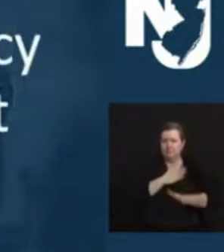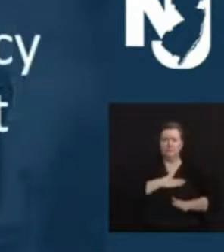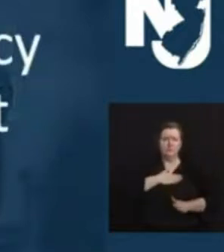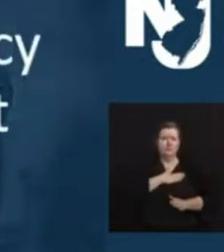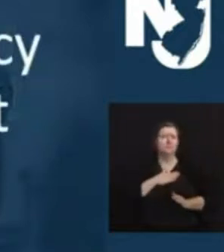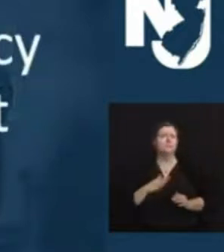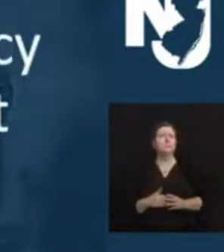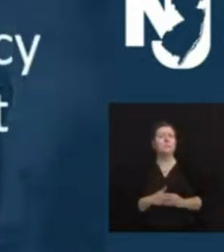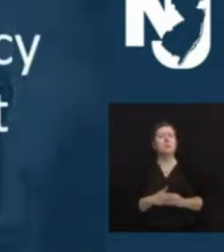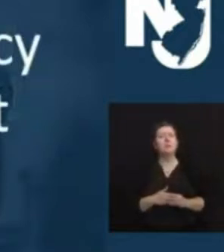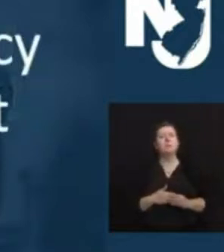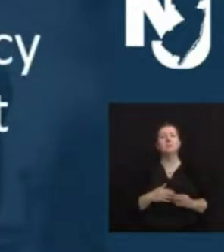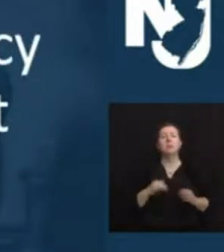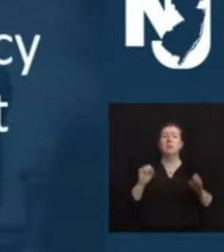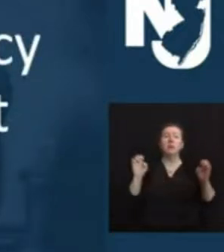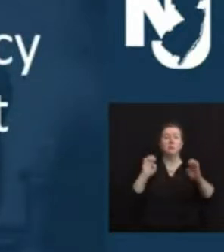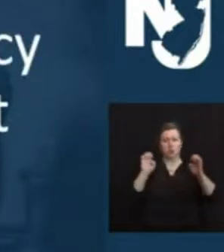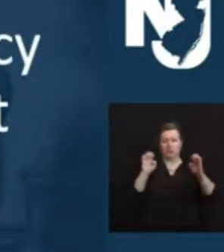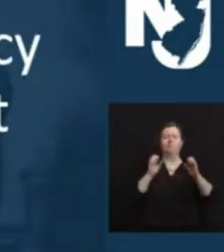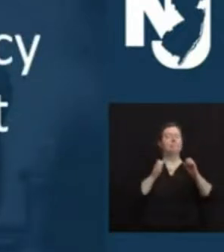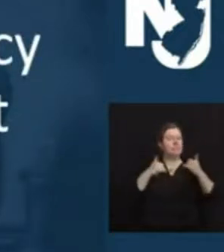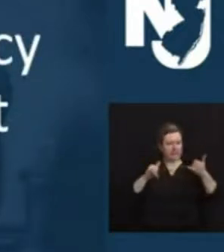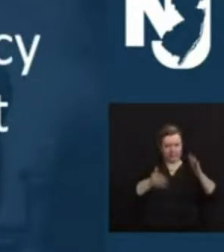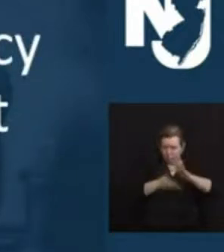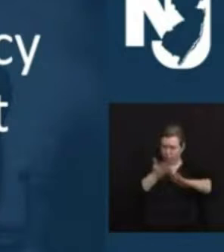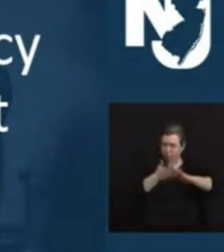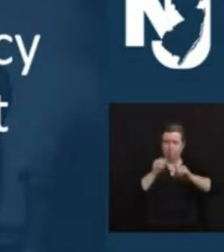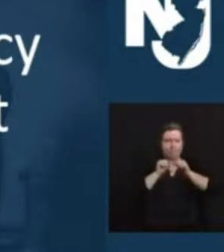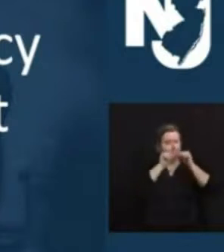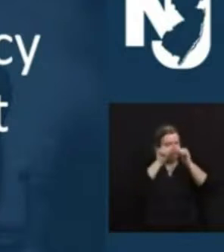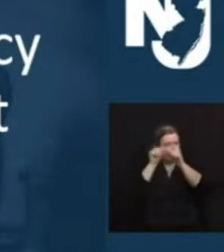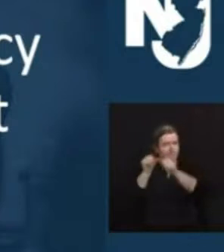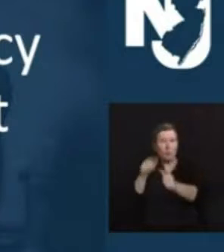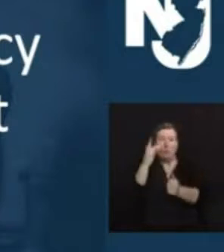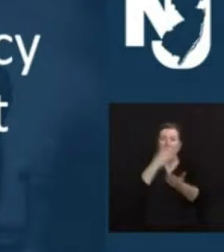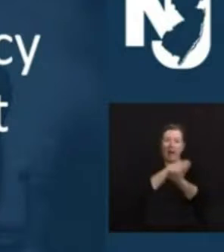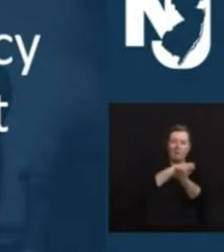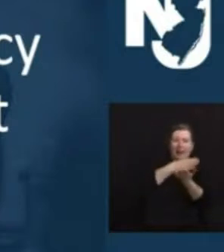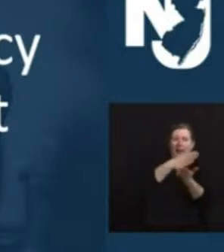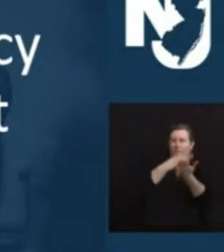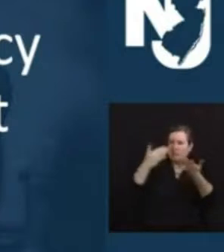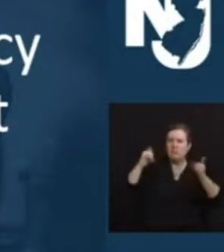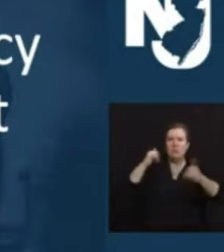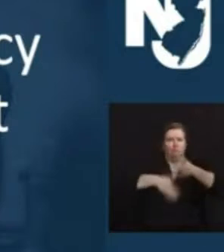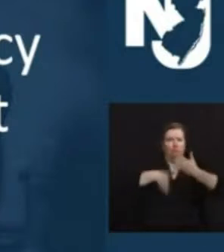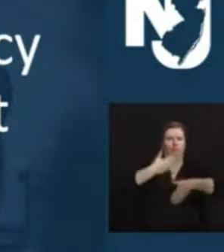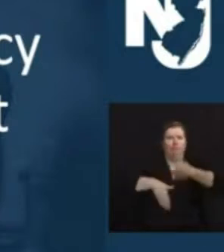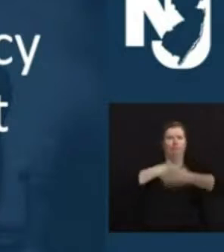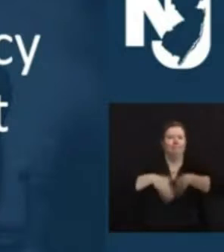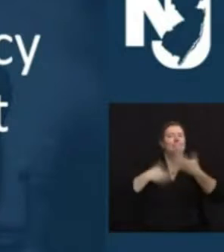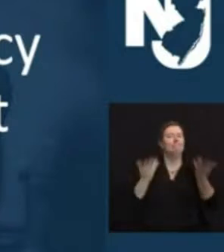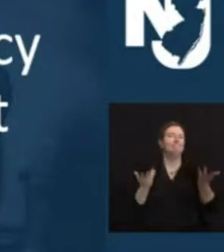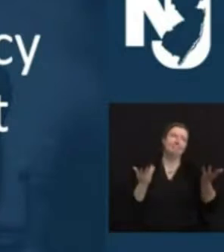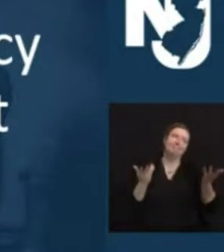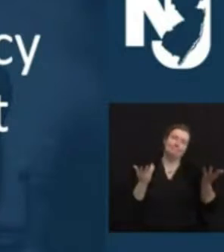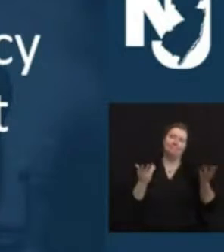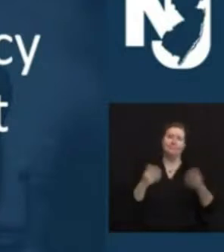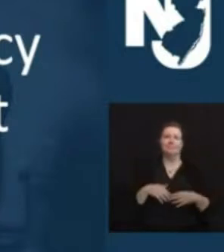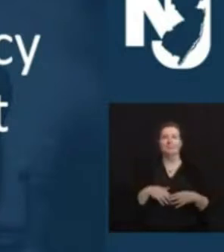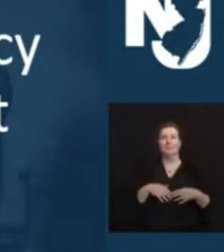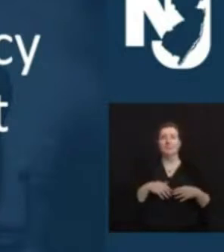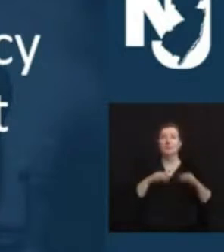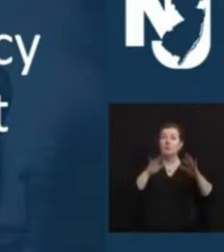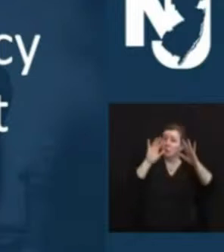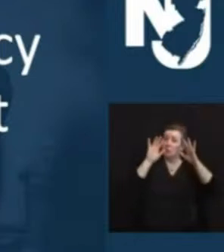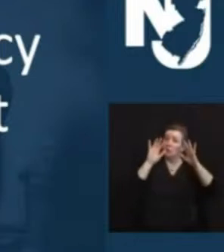clear our roads. We have gotten largely through this storm. In the next several days should have temperatures